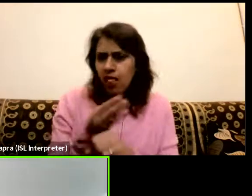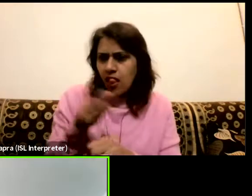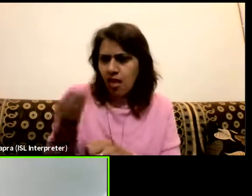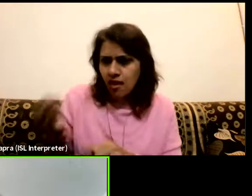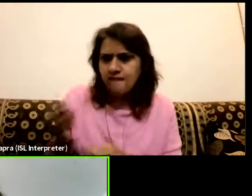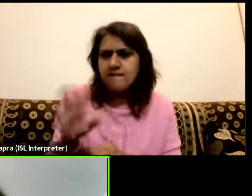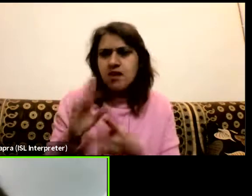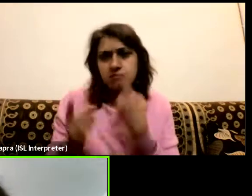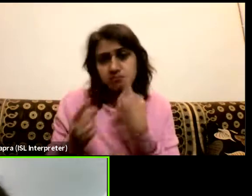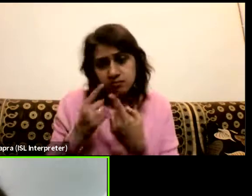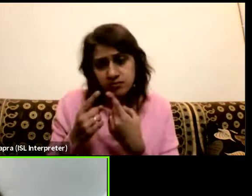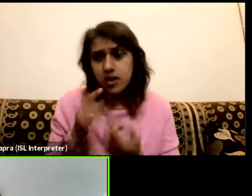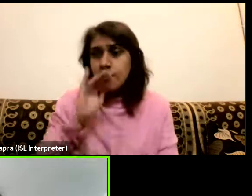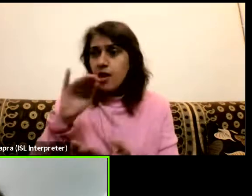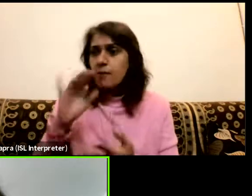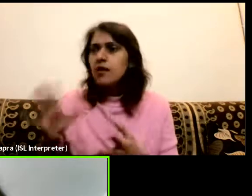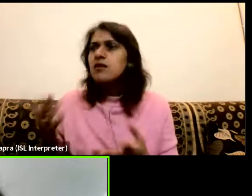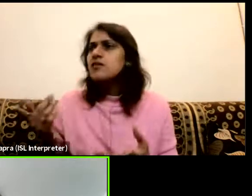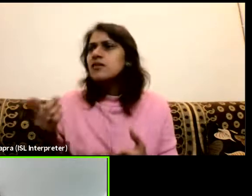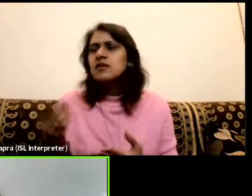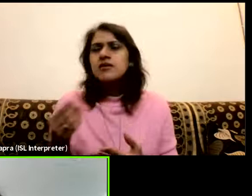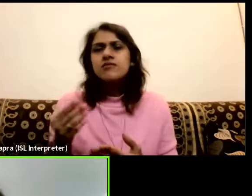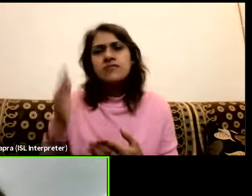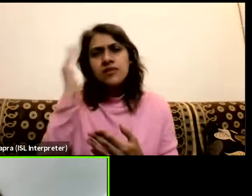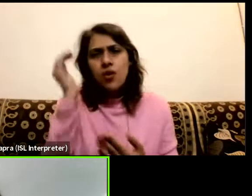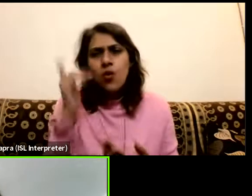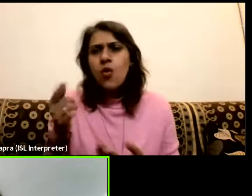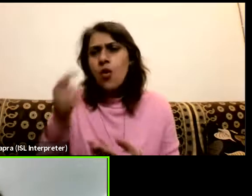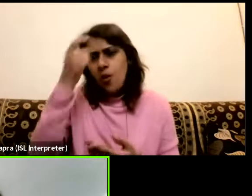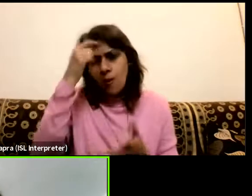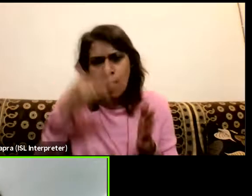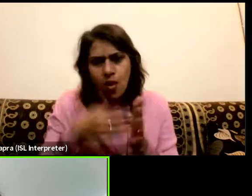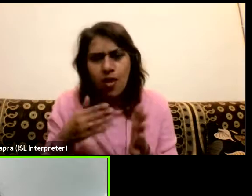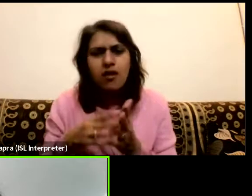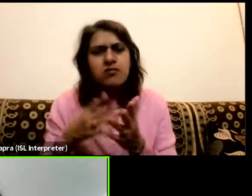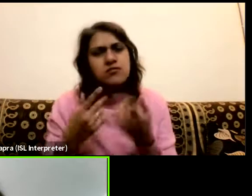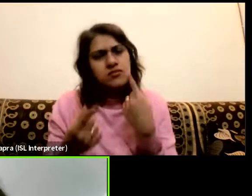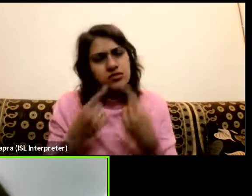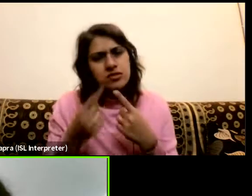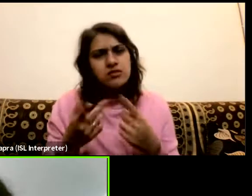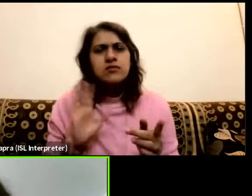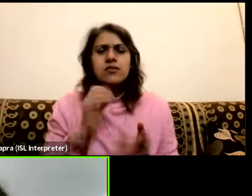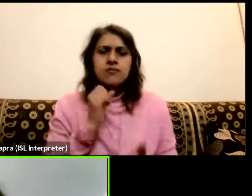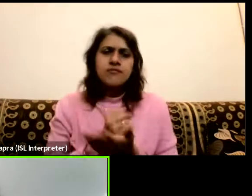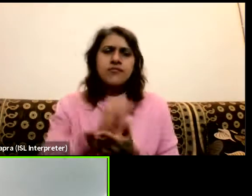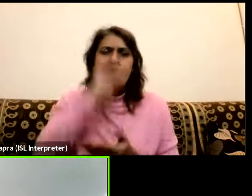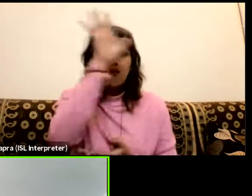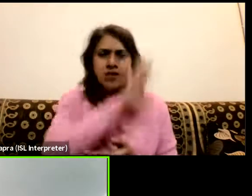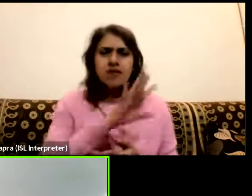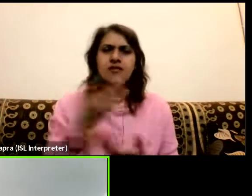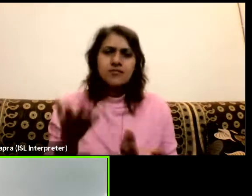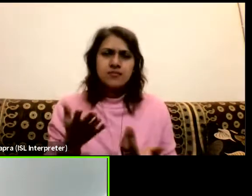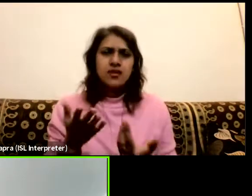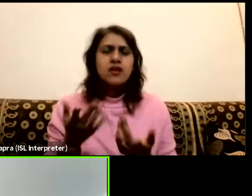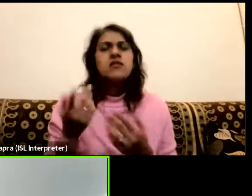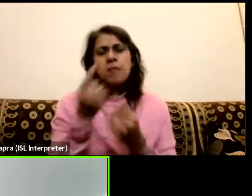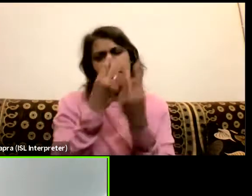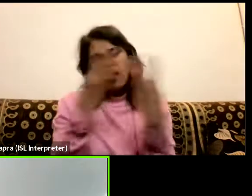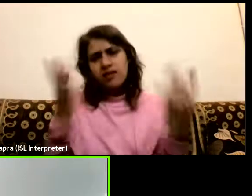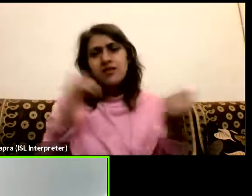disabilities. We need to be cognizant of the fact that many, many people in our country have left the cities and gone back